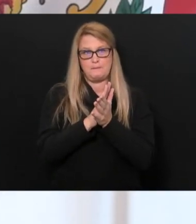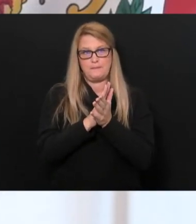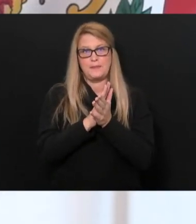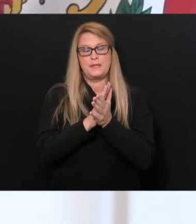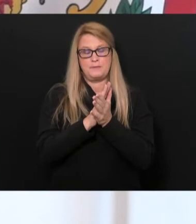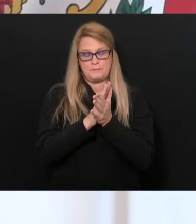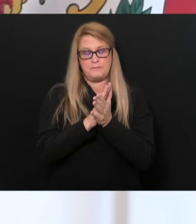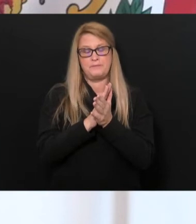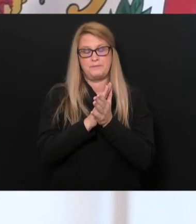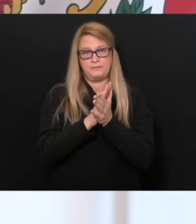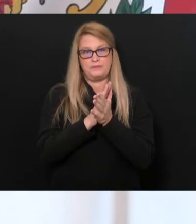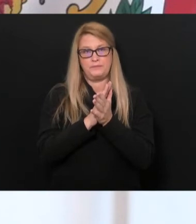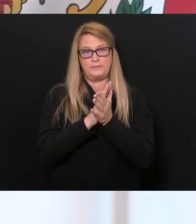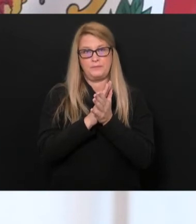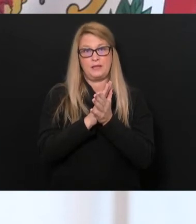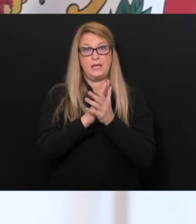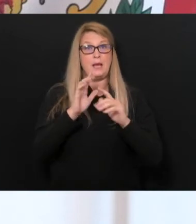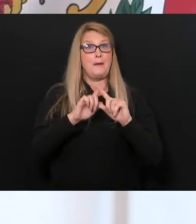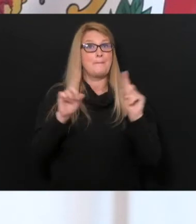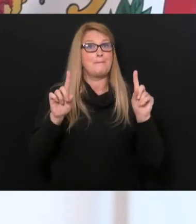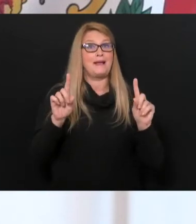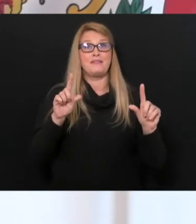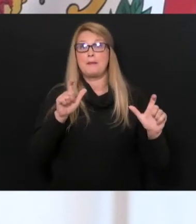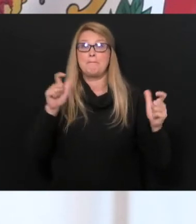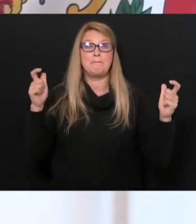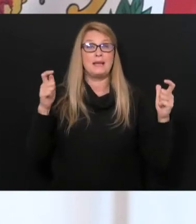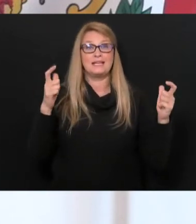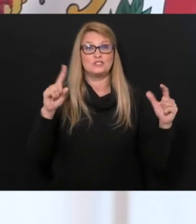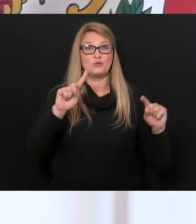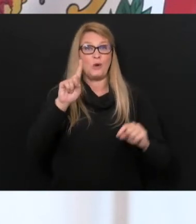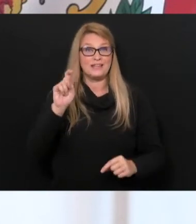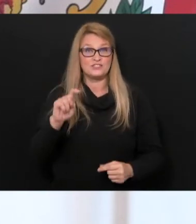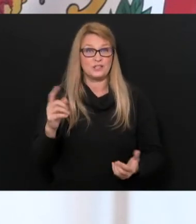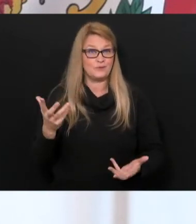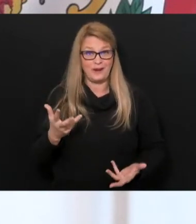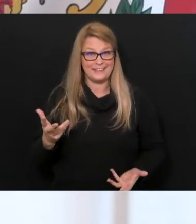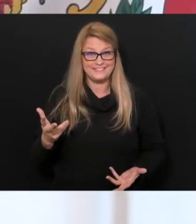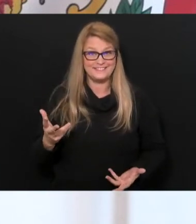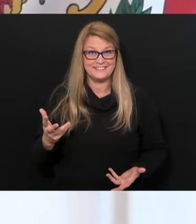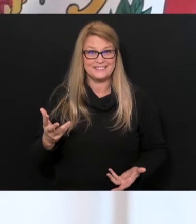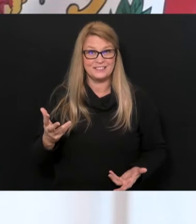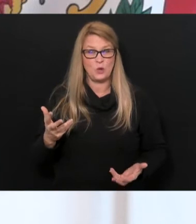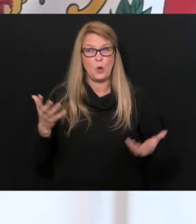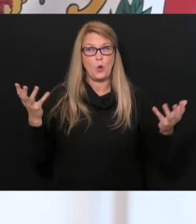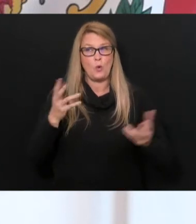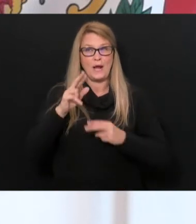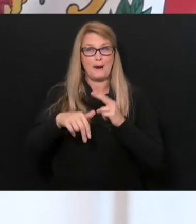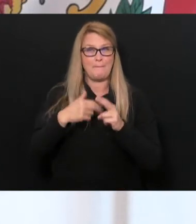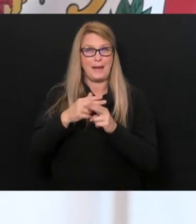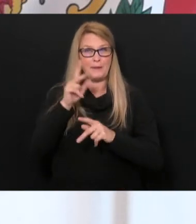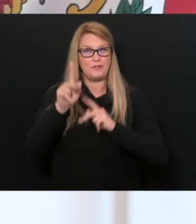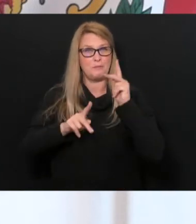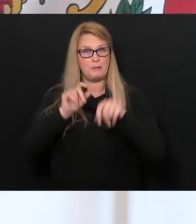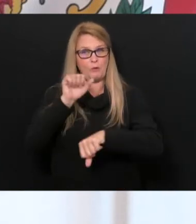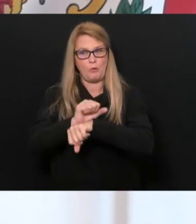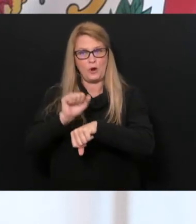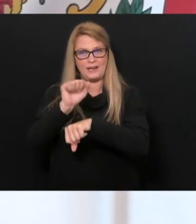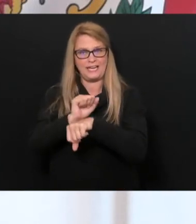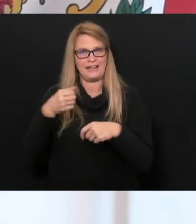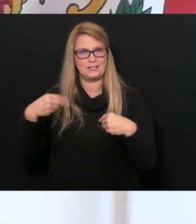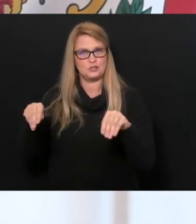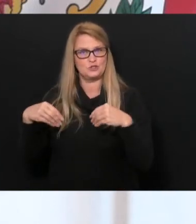down. But the biggest thing I'd ask Paul is just this. What about the people that are working at the grocery store today?